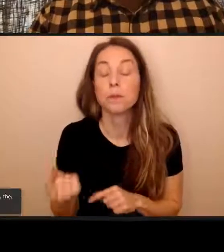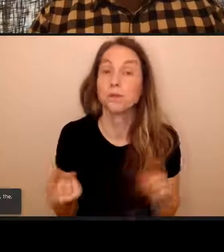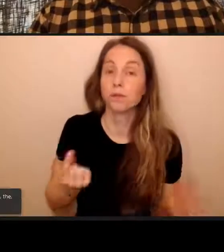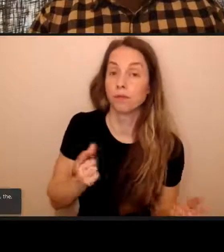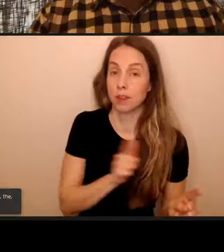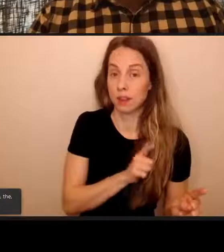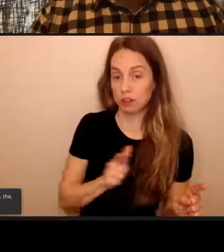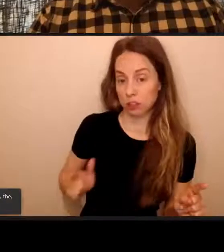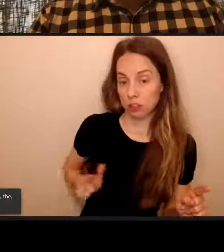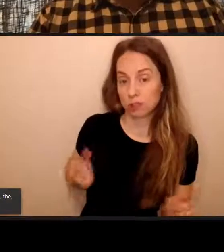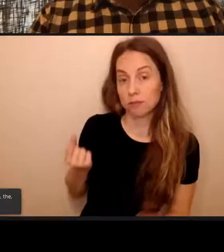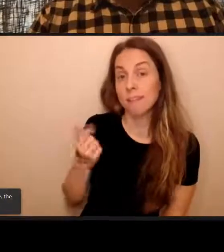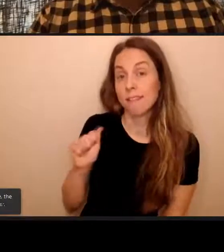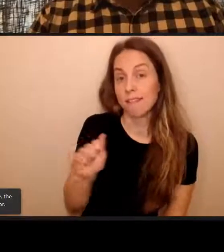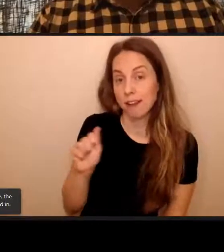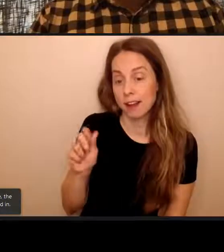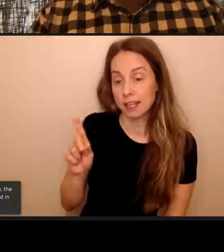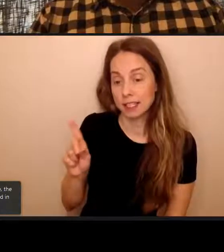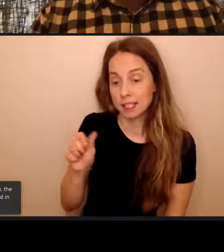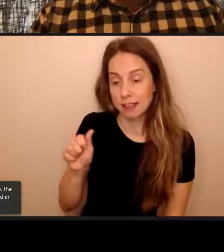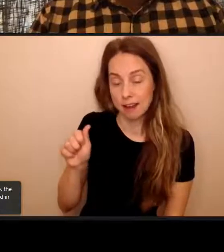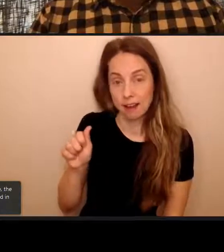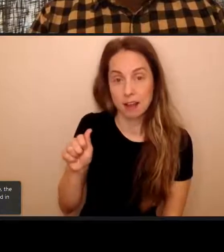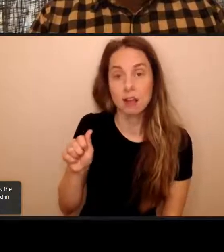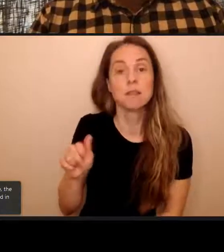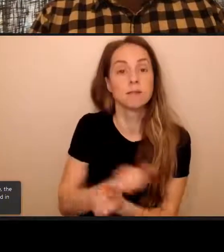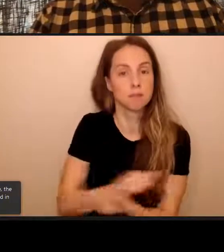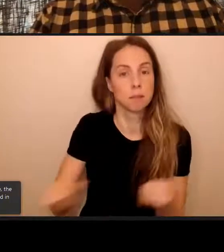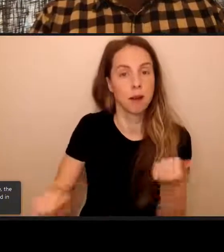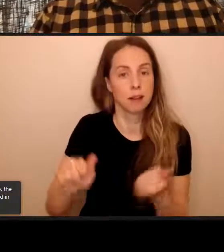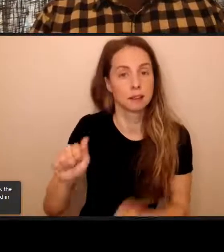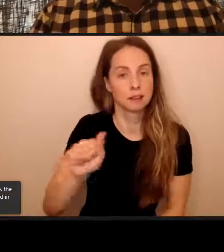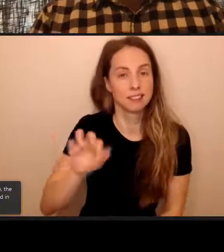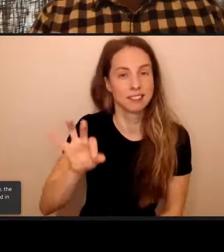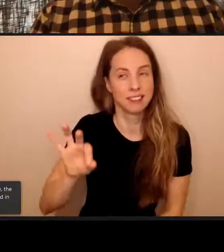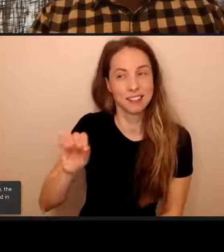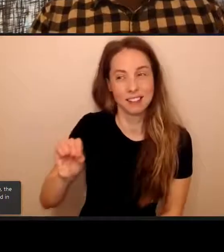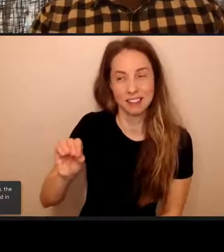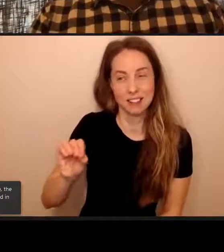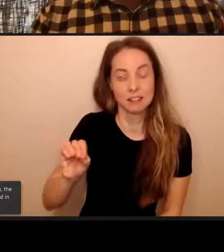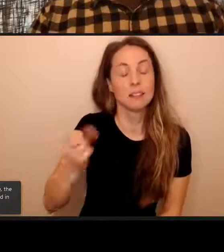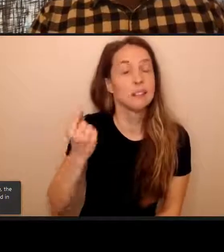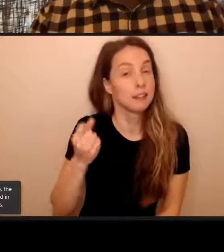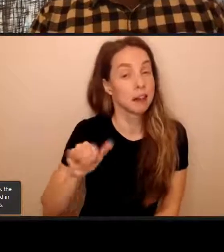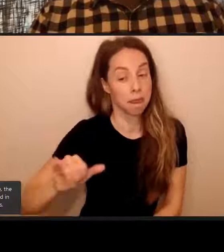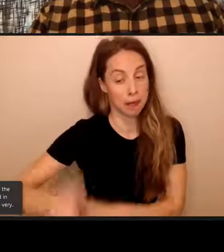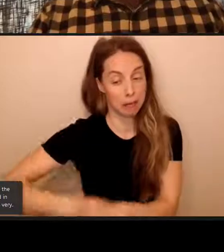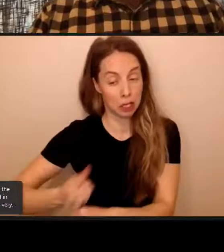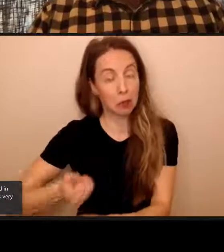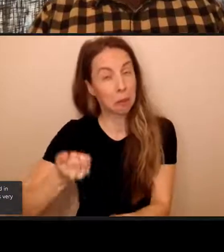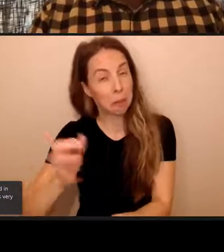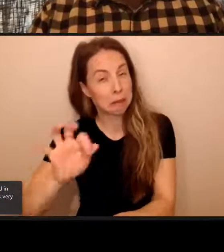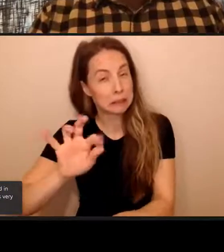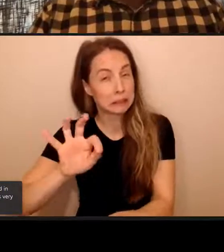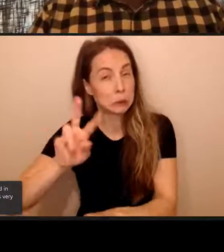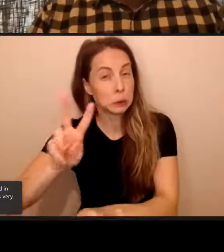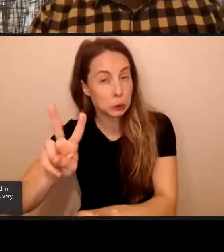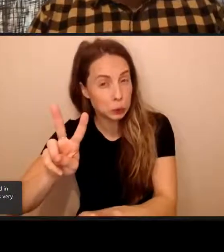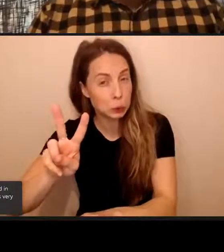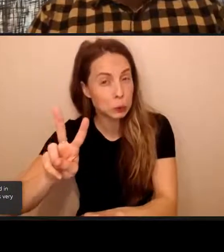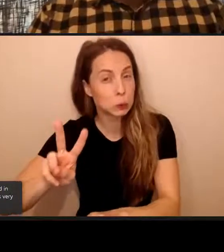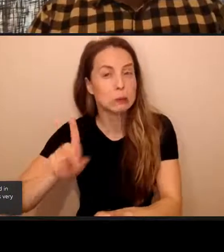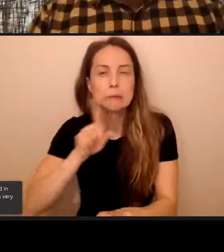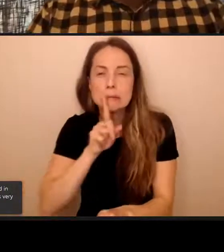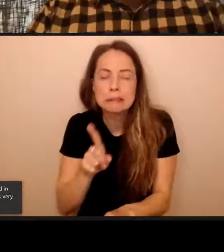Americans with Disabilities Act was enacted in 1990. And this was around 1992. So it was very early in the